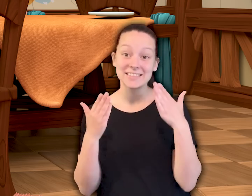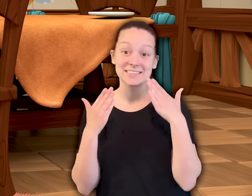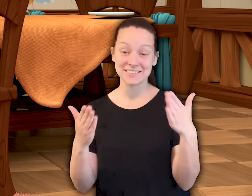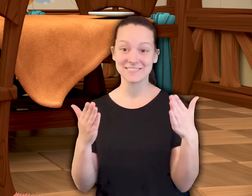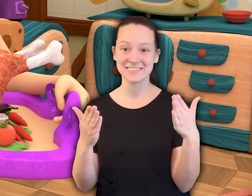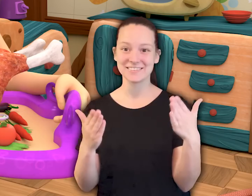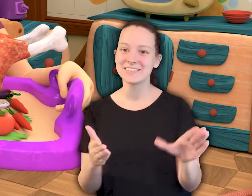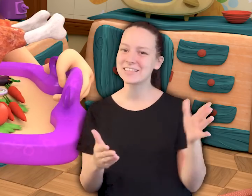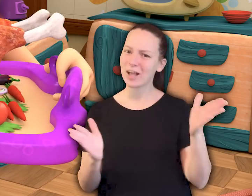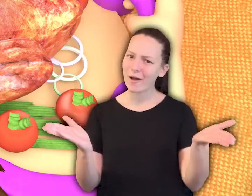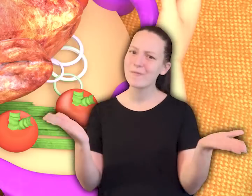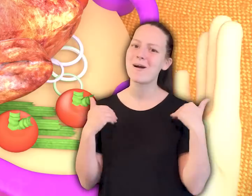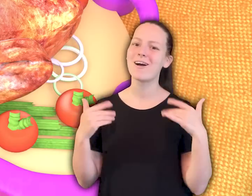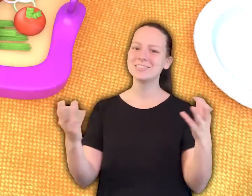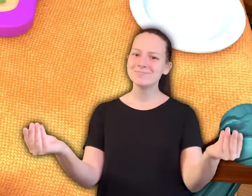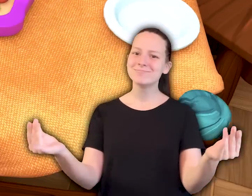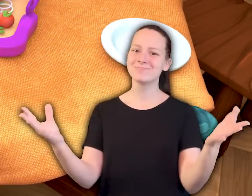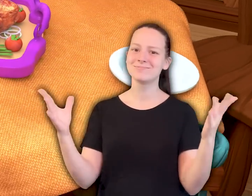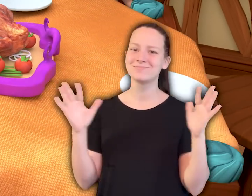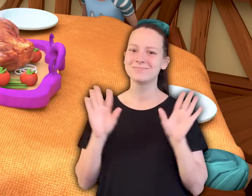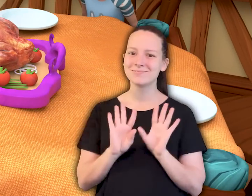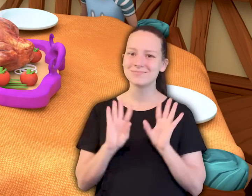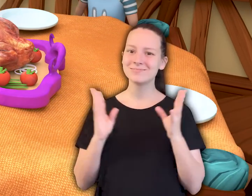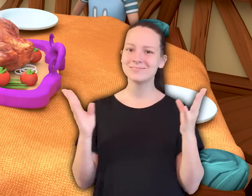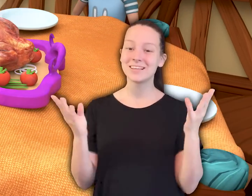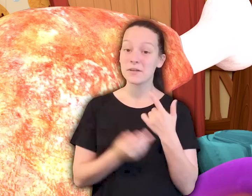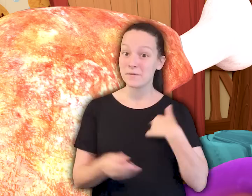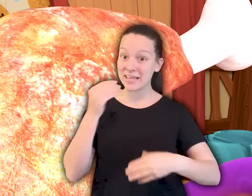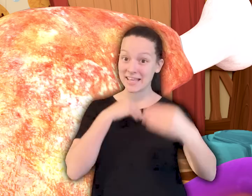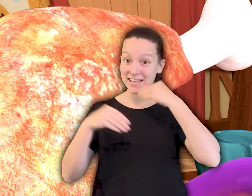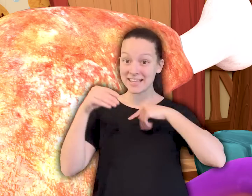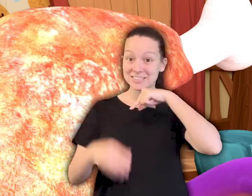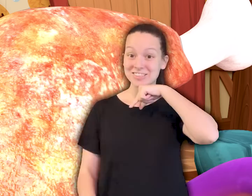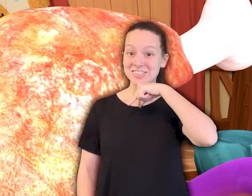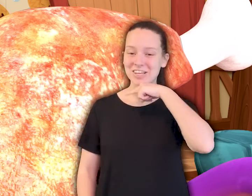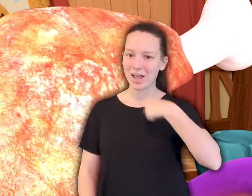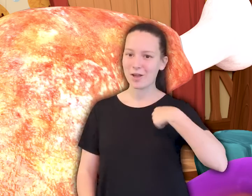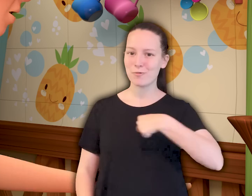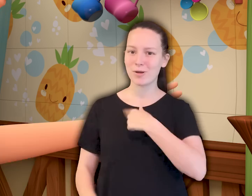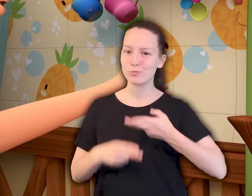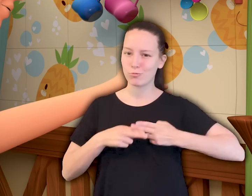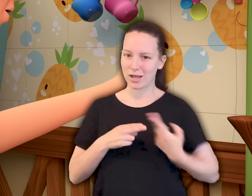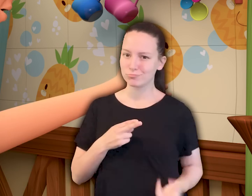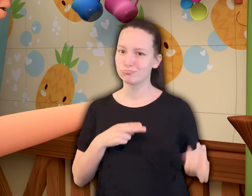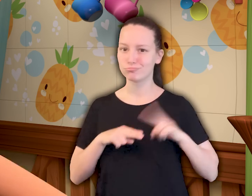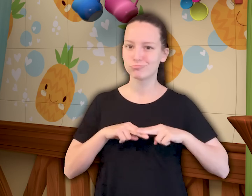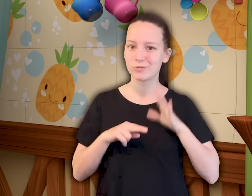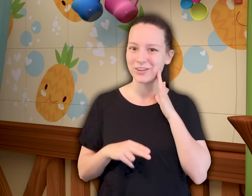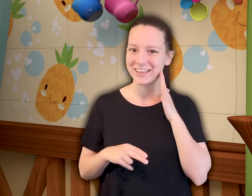it's Thanksgiving let's gather around to eat some turkey and gain a